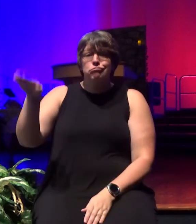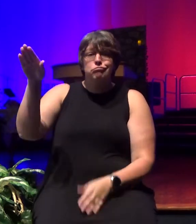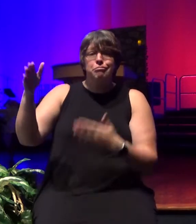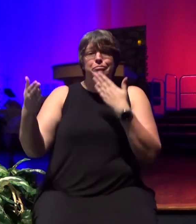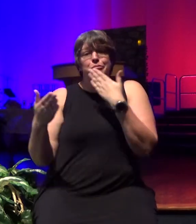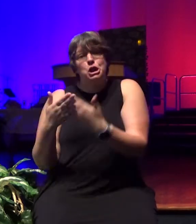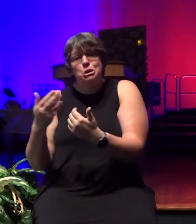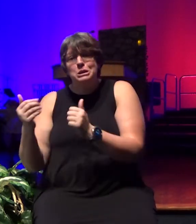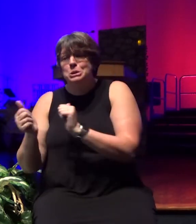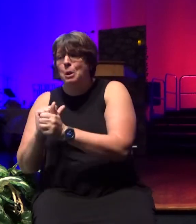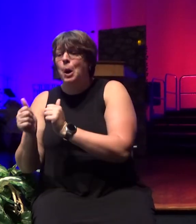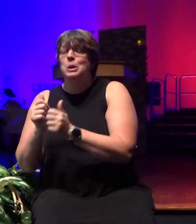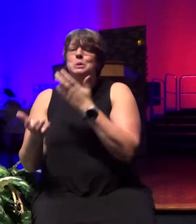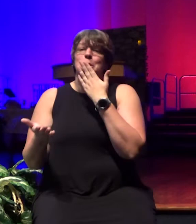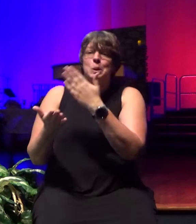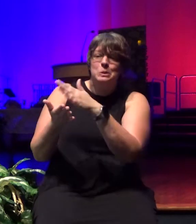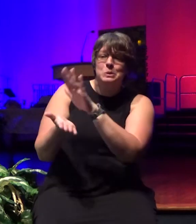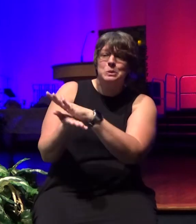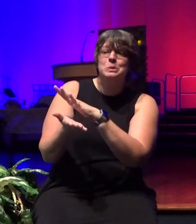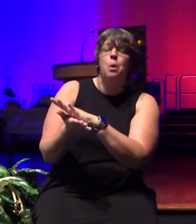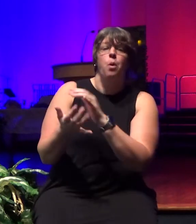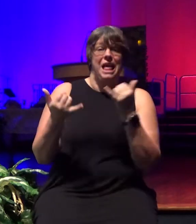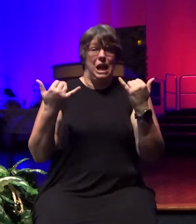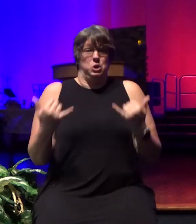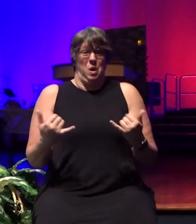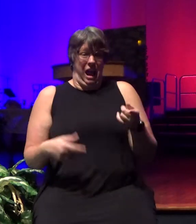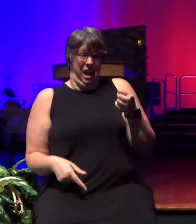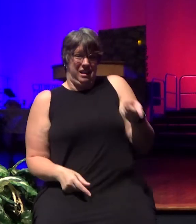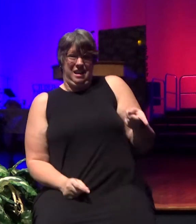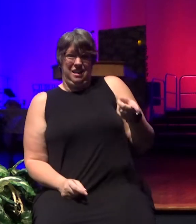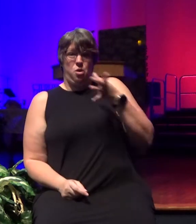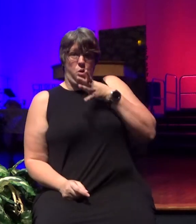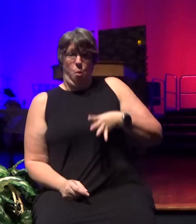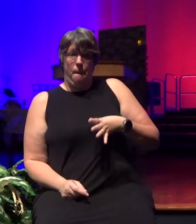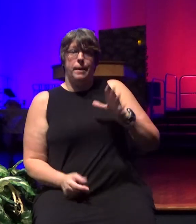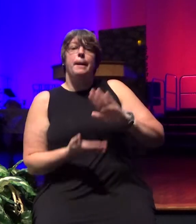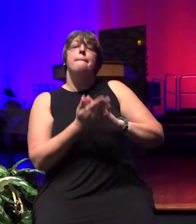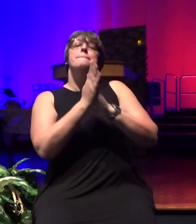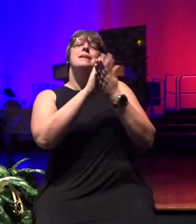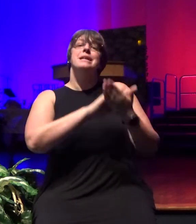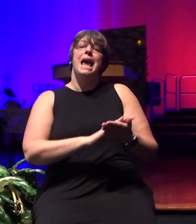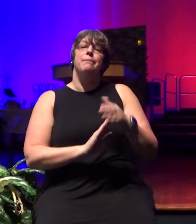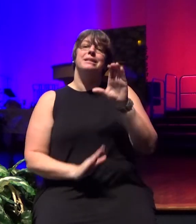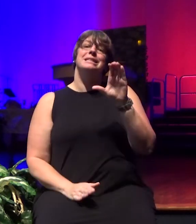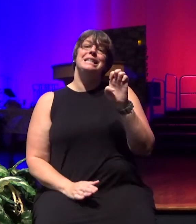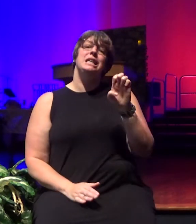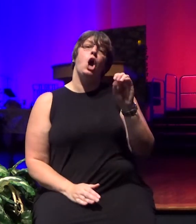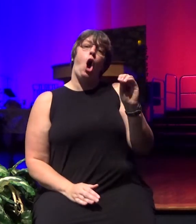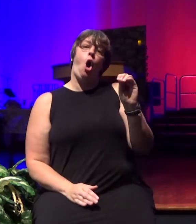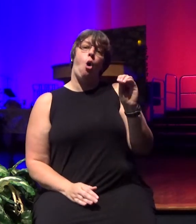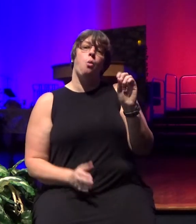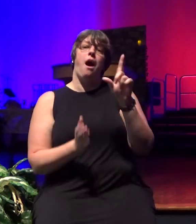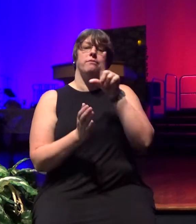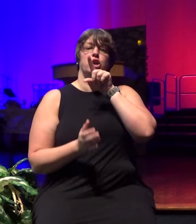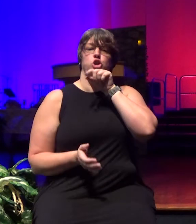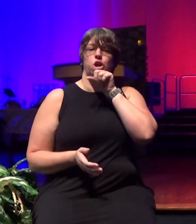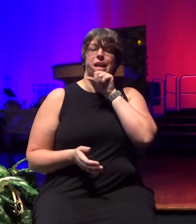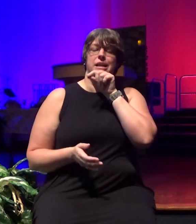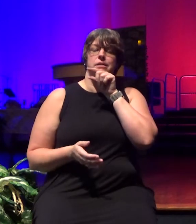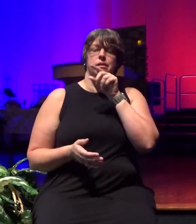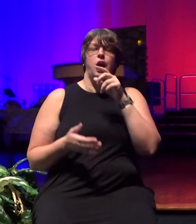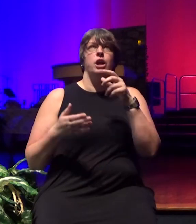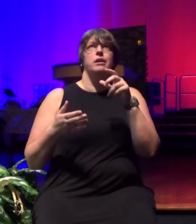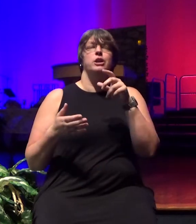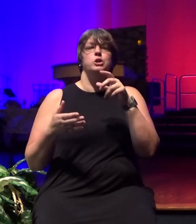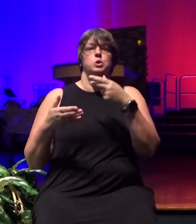today she's an author, a trainer, CEO of Chicken Soup Kitchens that's dedicated to feeding the hungry. And she said, that one little